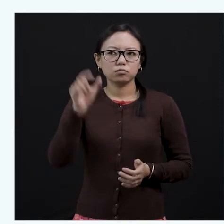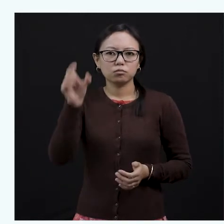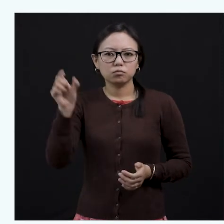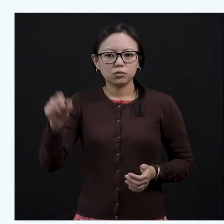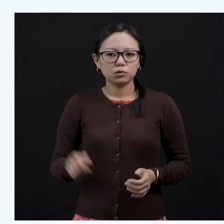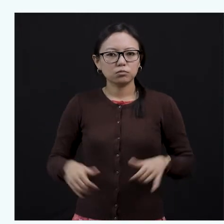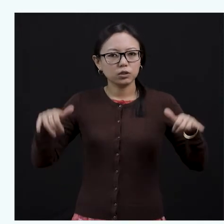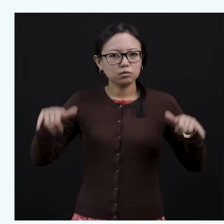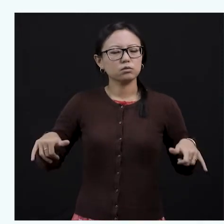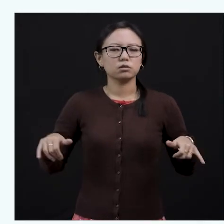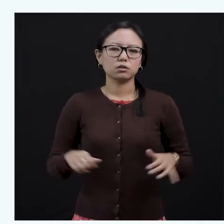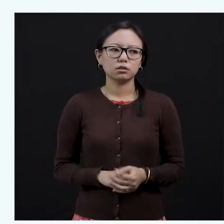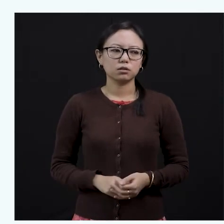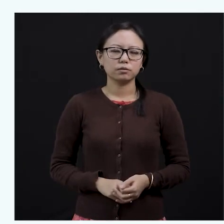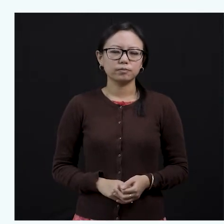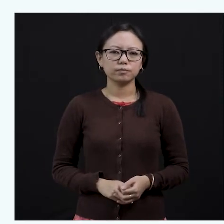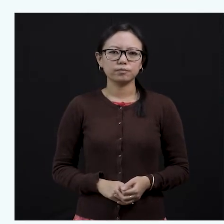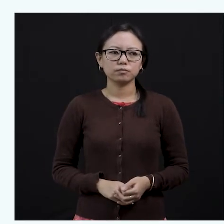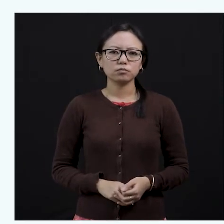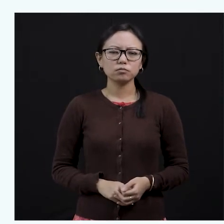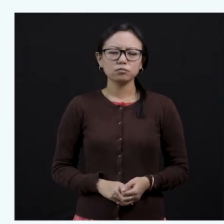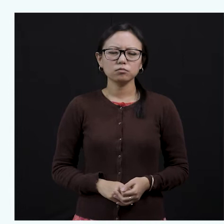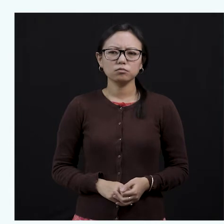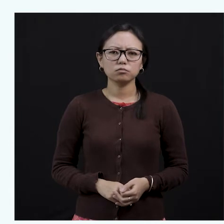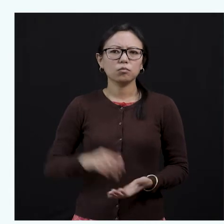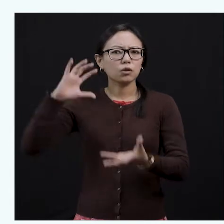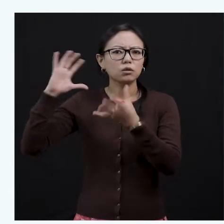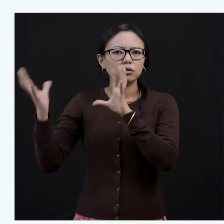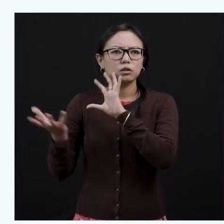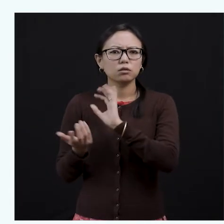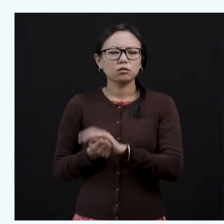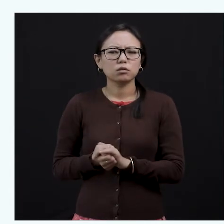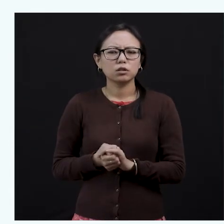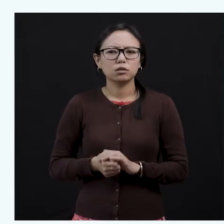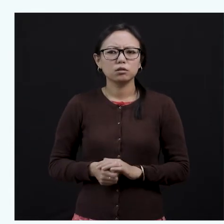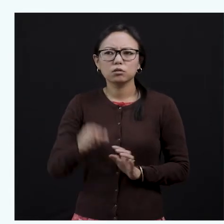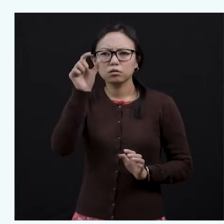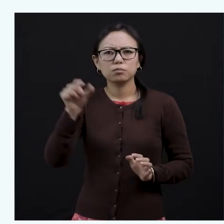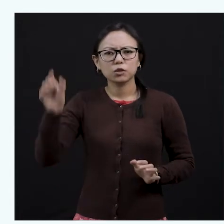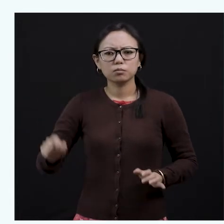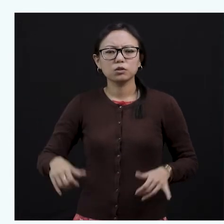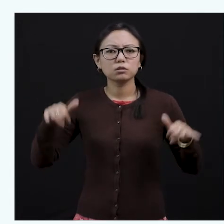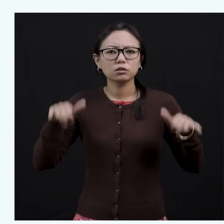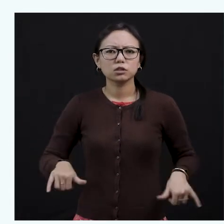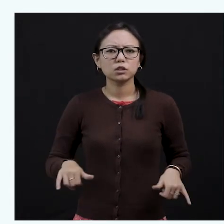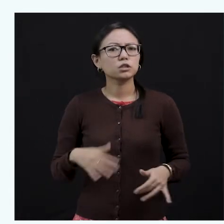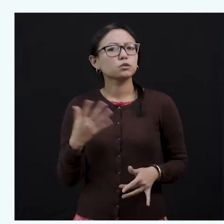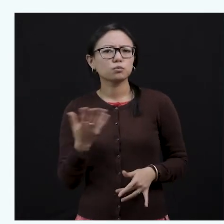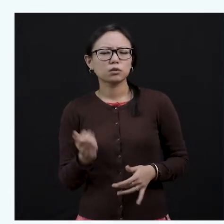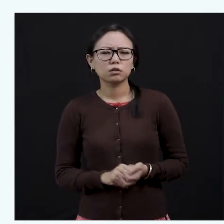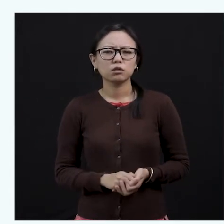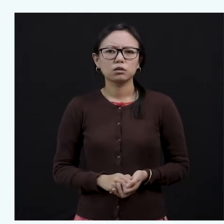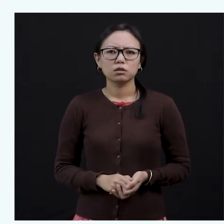live, right? Now let's find out why the human beings live on Earth, why we have only one planet where